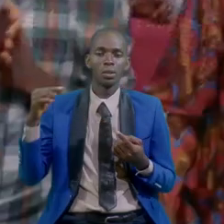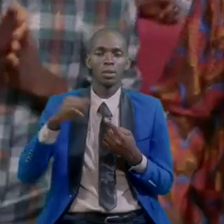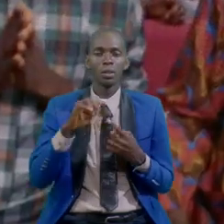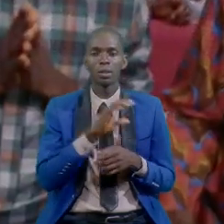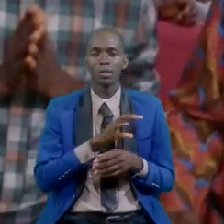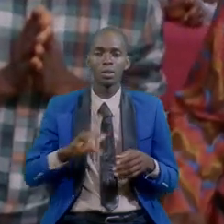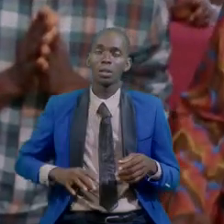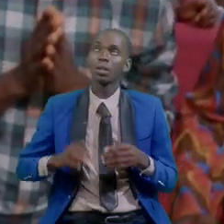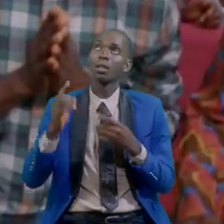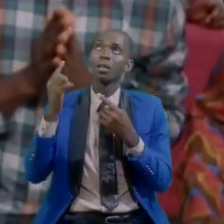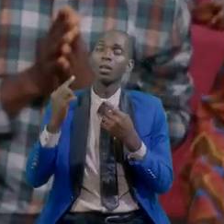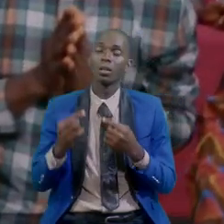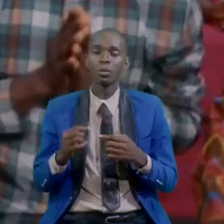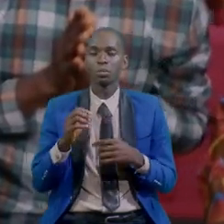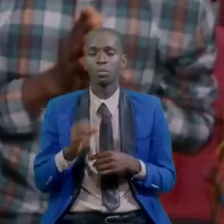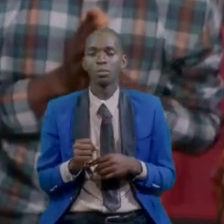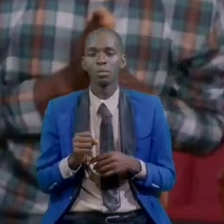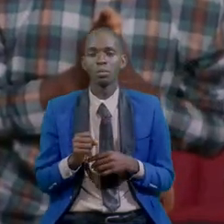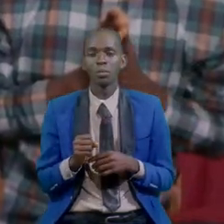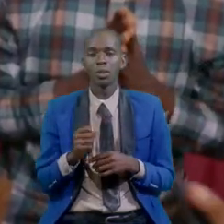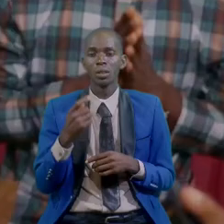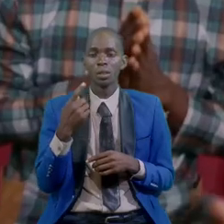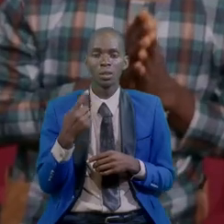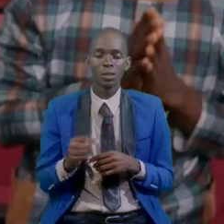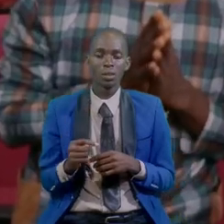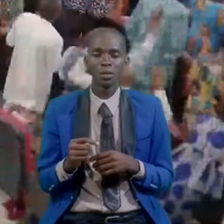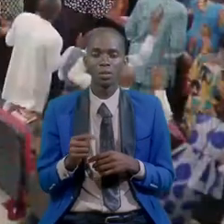comes. Amen. You'll be firing on.